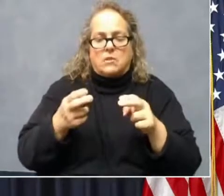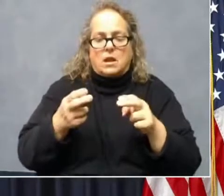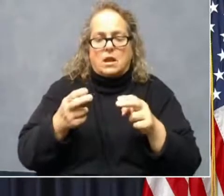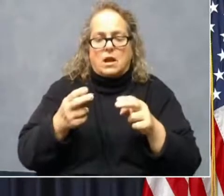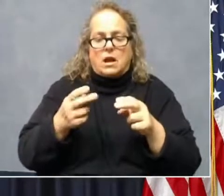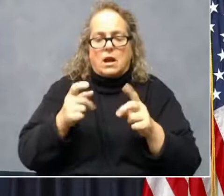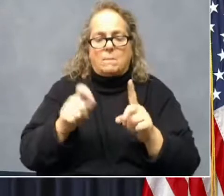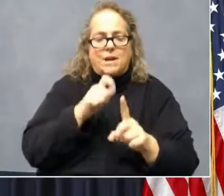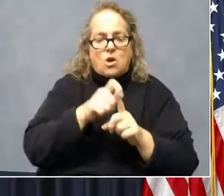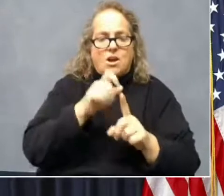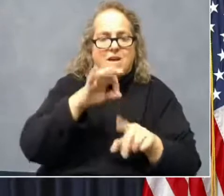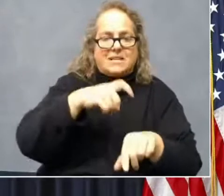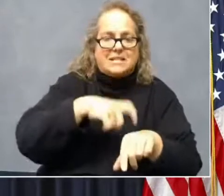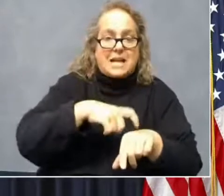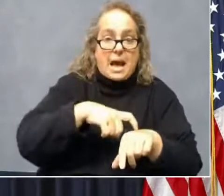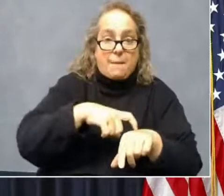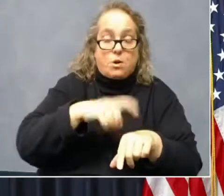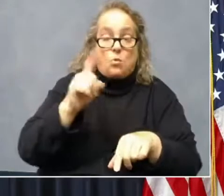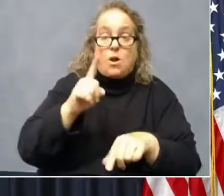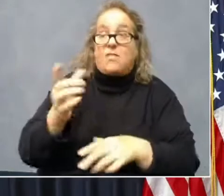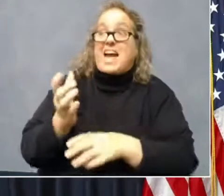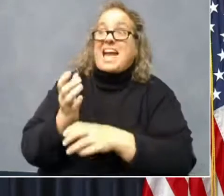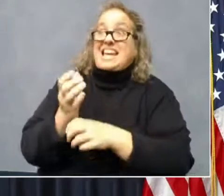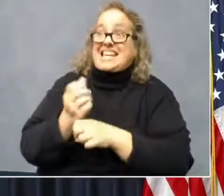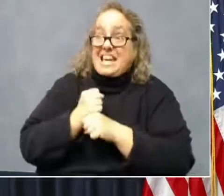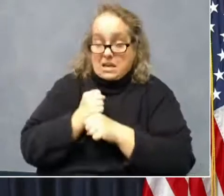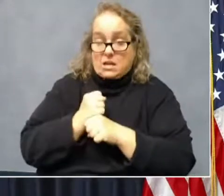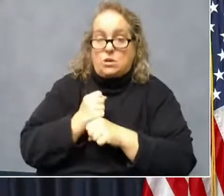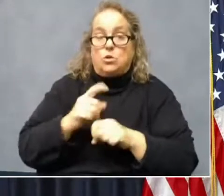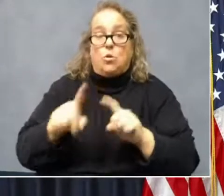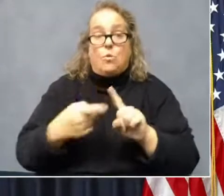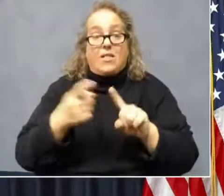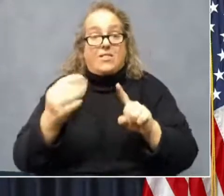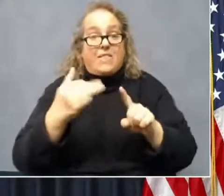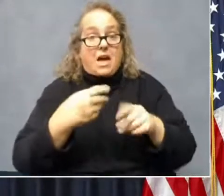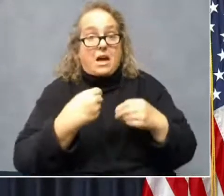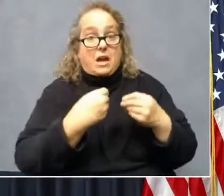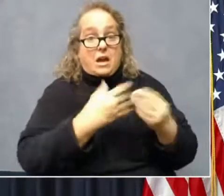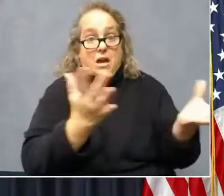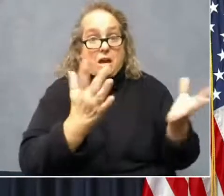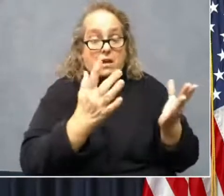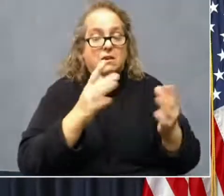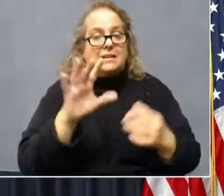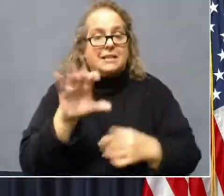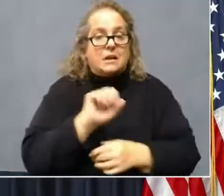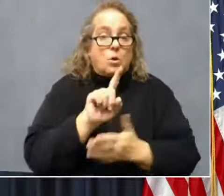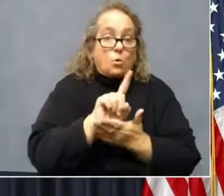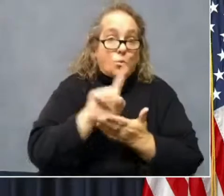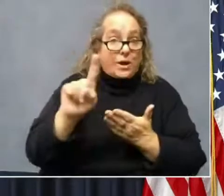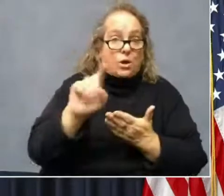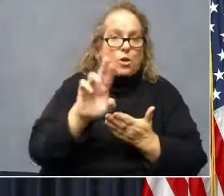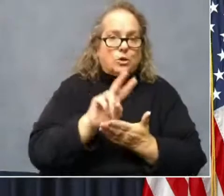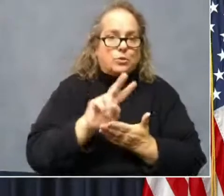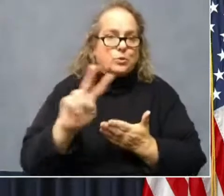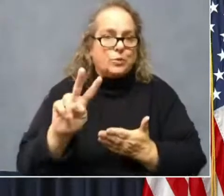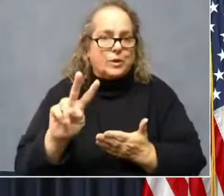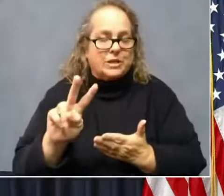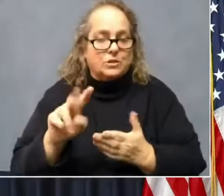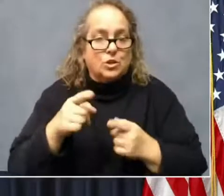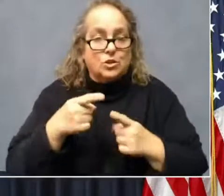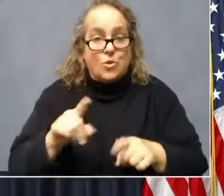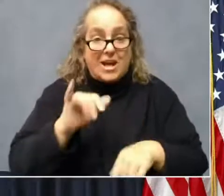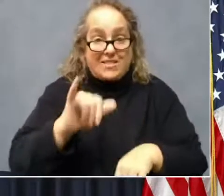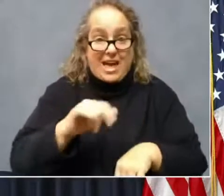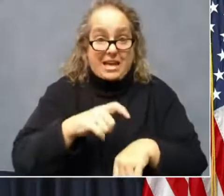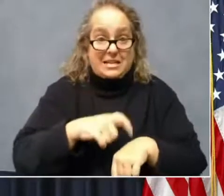when that first shipment comes in to when they are in the facility. So during that period of time, we ought to have gotten at least a